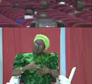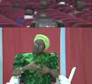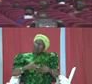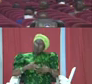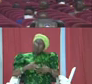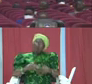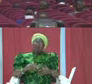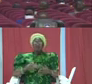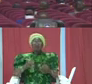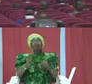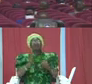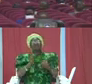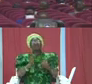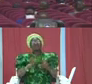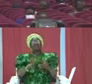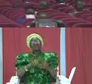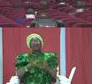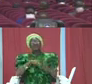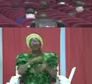And then all of a sudden,